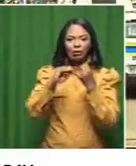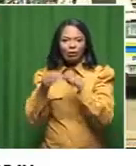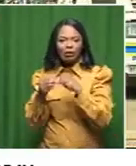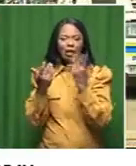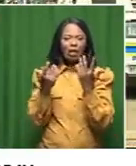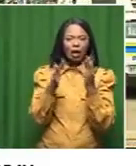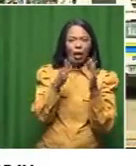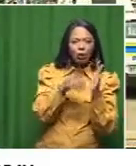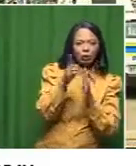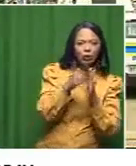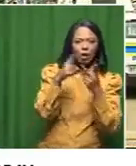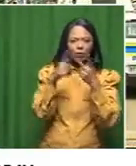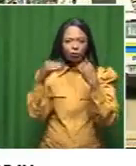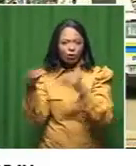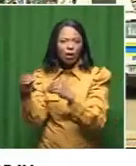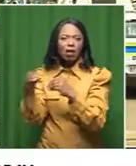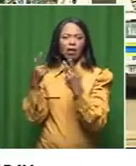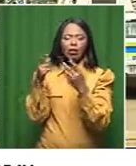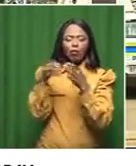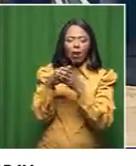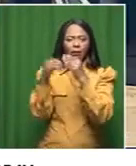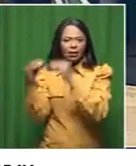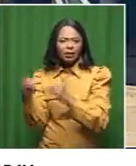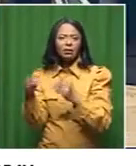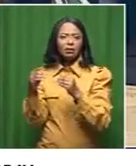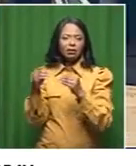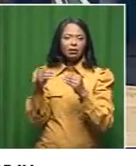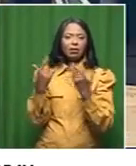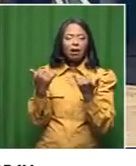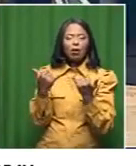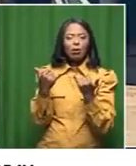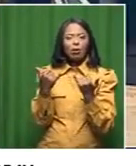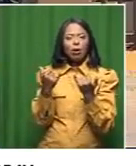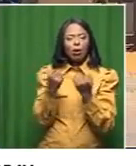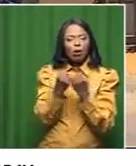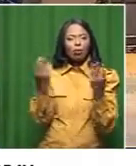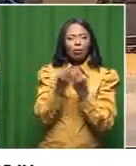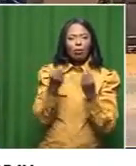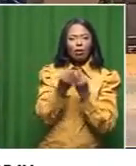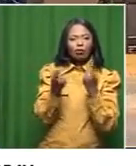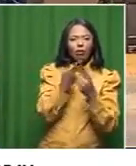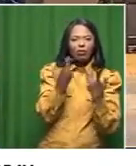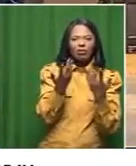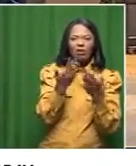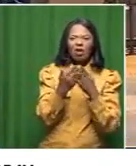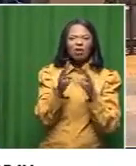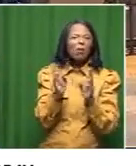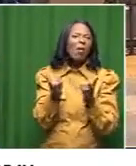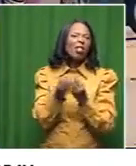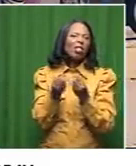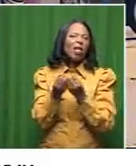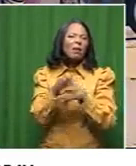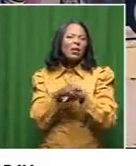emerging entrepreneurs, local residents, small businesses, but we also have everything from skate parks to gardens to trauma